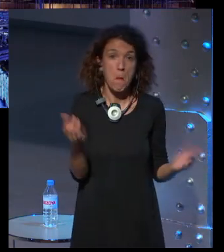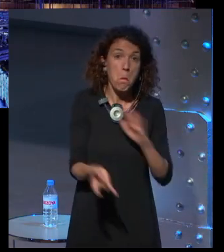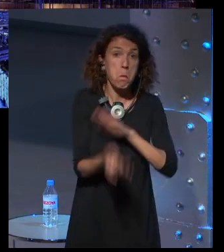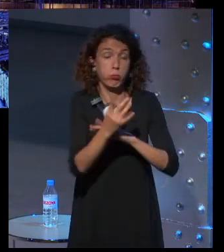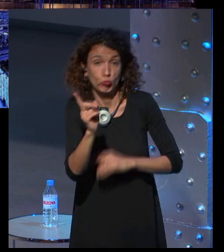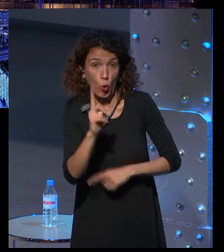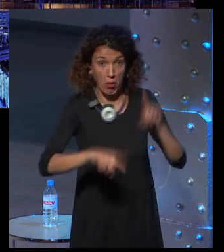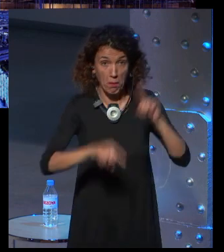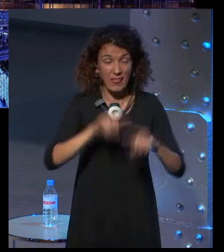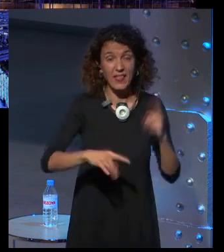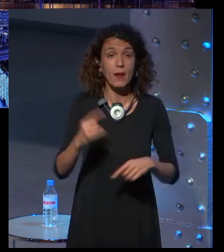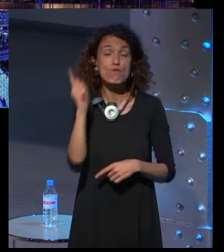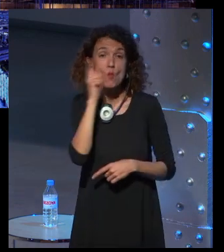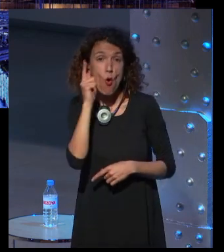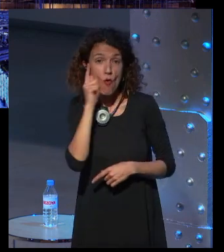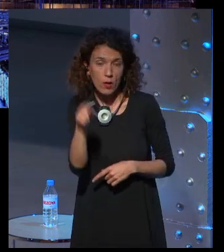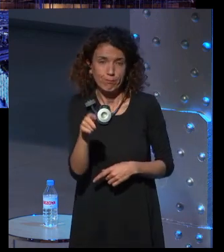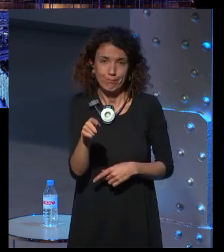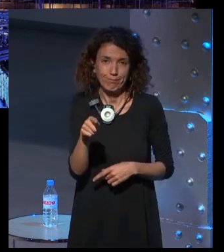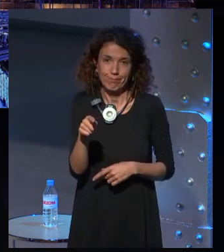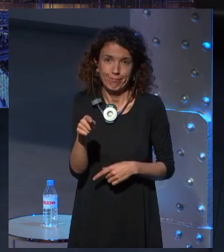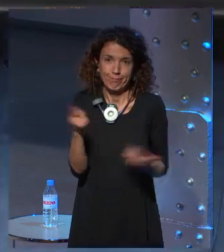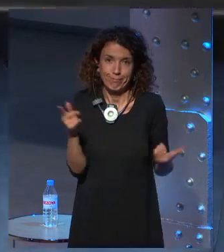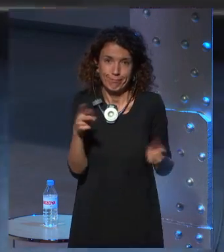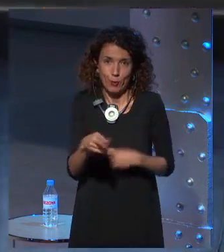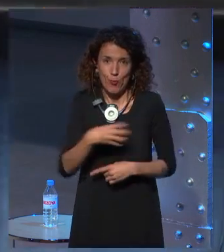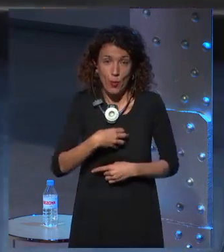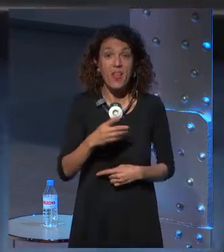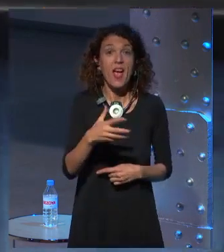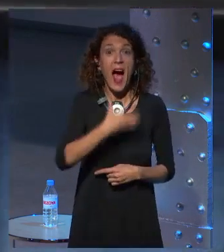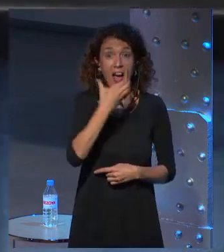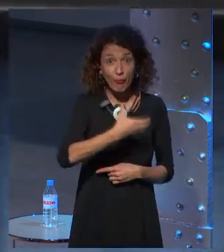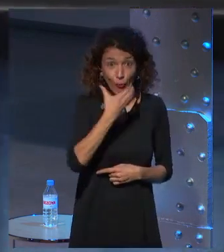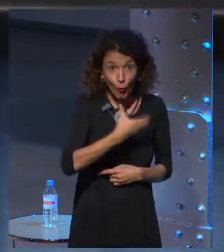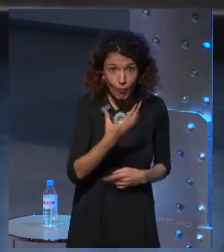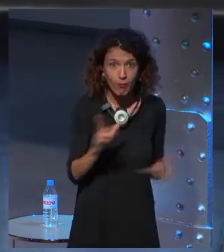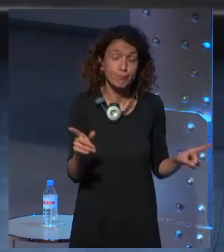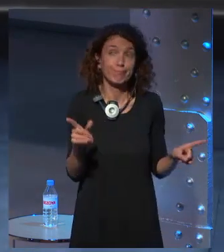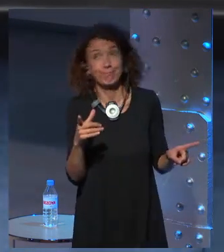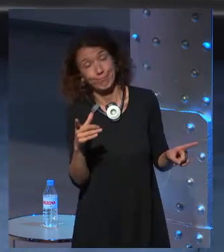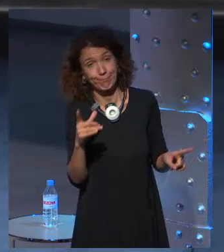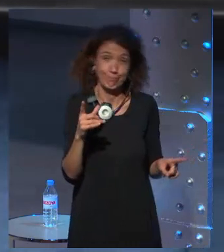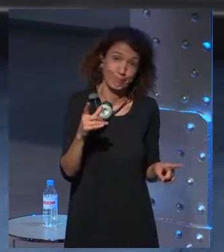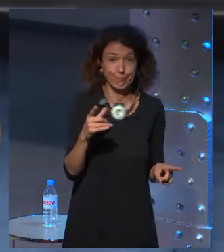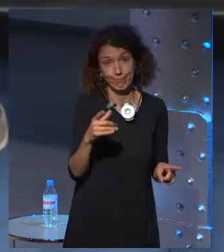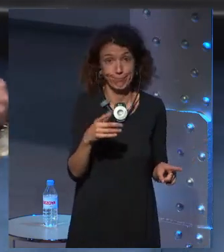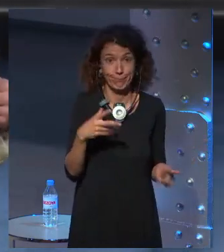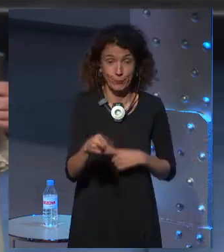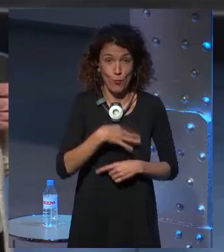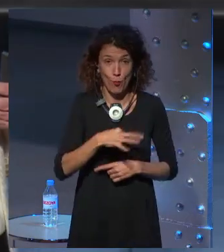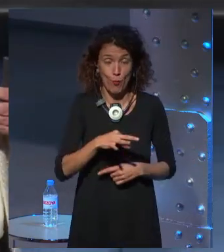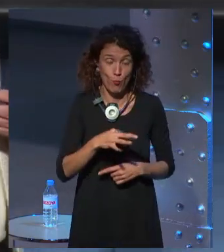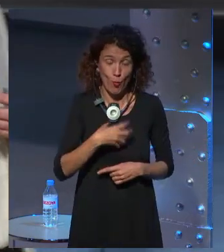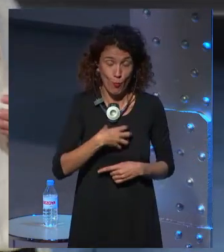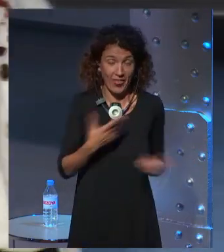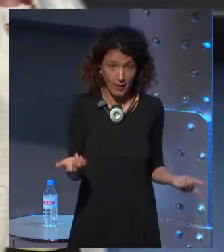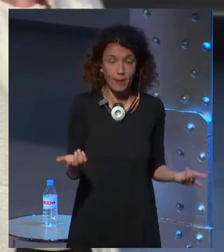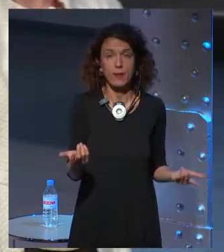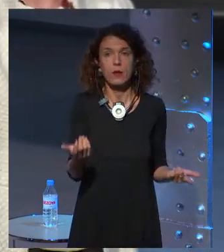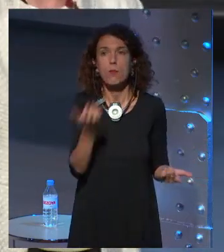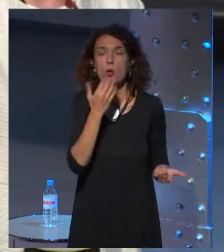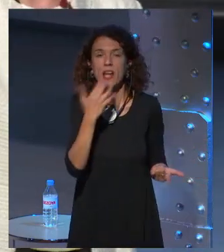cell phone, inevitable. The iPhone, not so inevitable. Putting our data into the